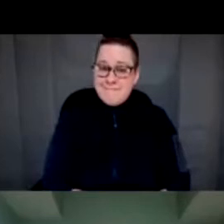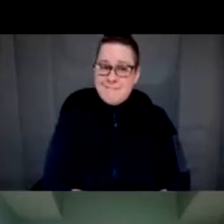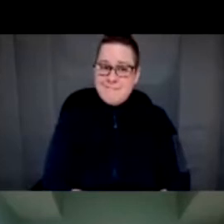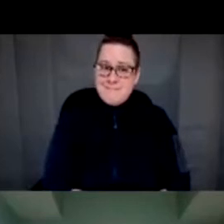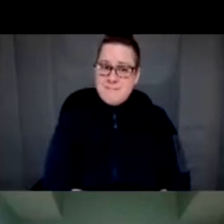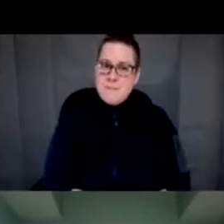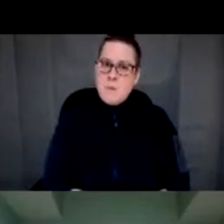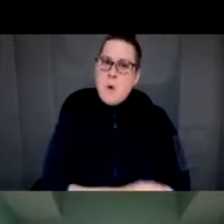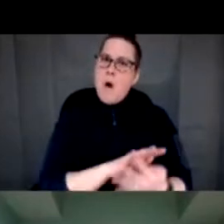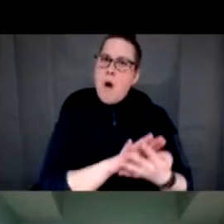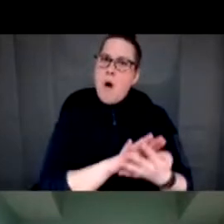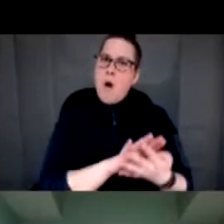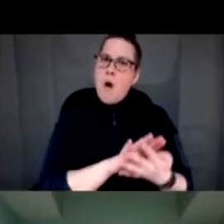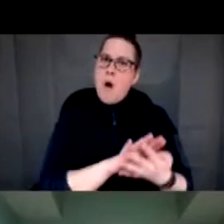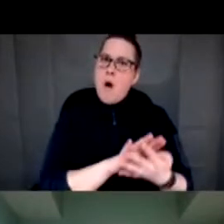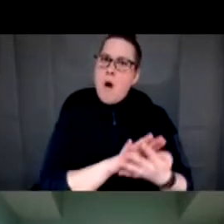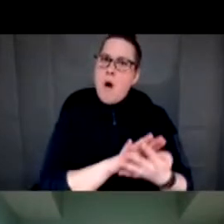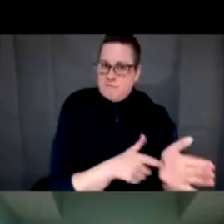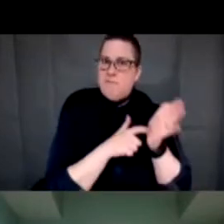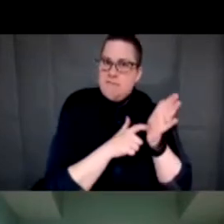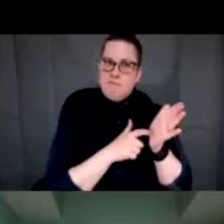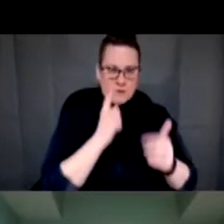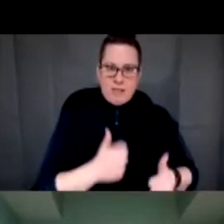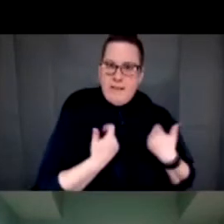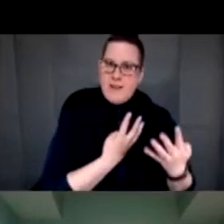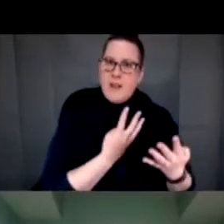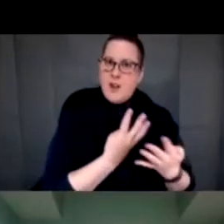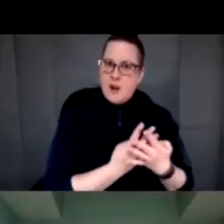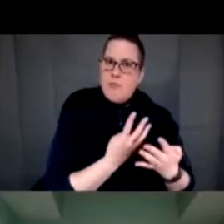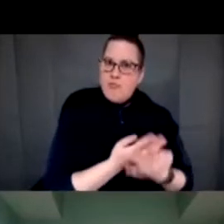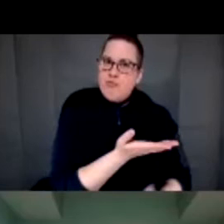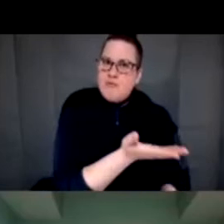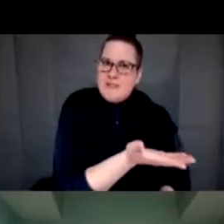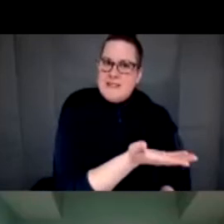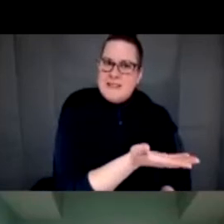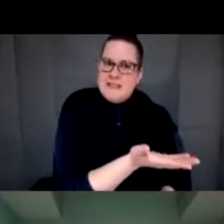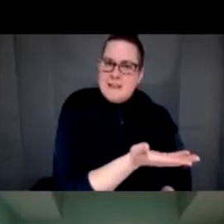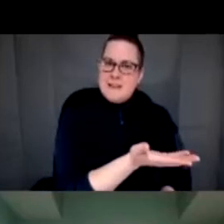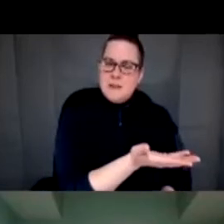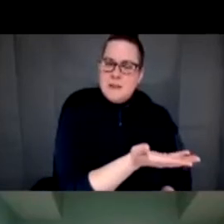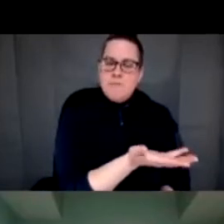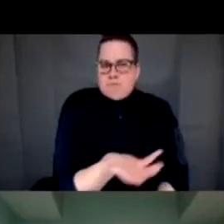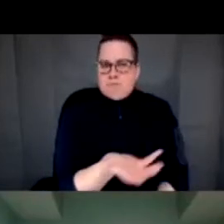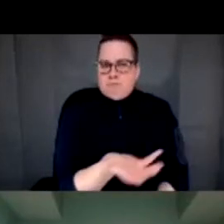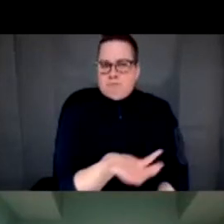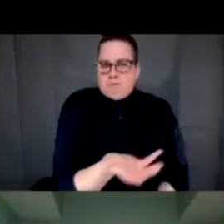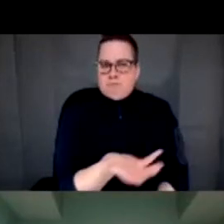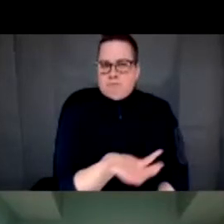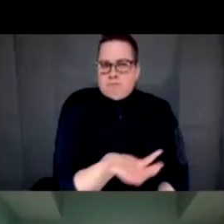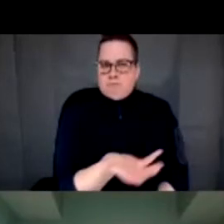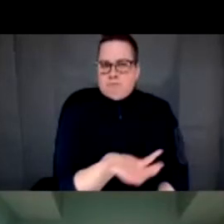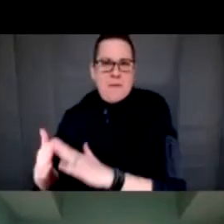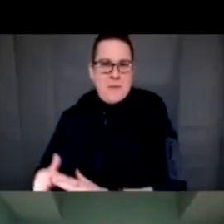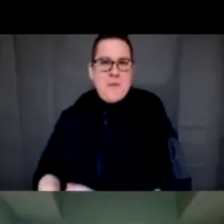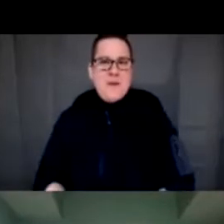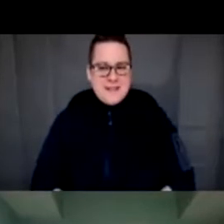unique activities that are really required for life in prison that certainly aren't required for living in the community.